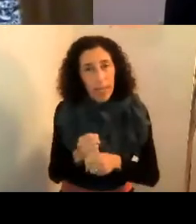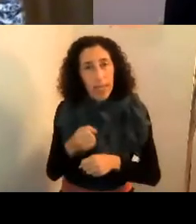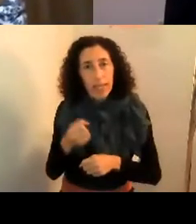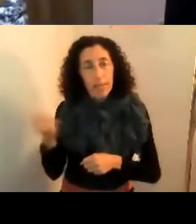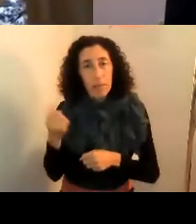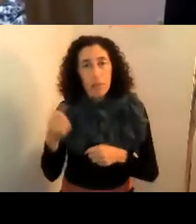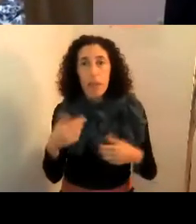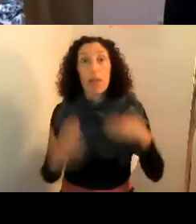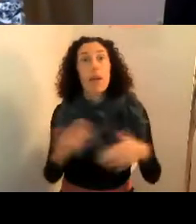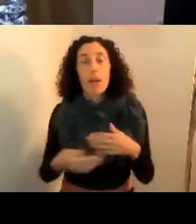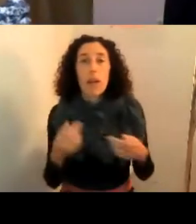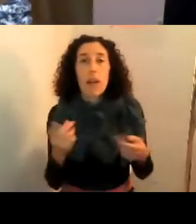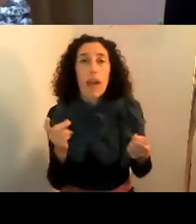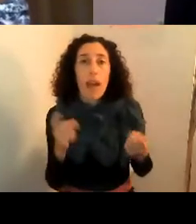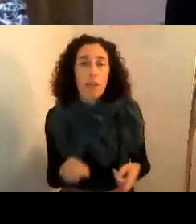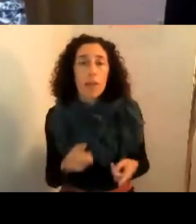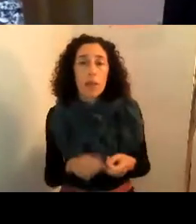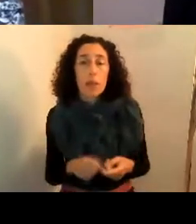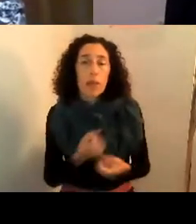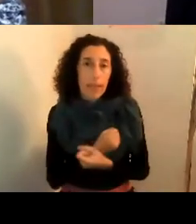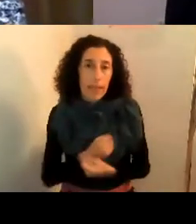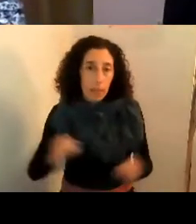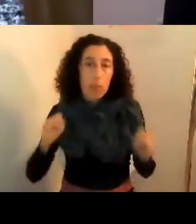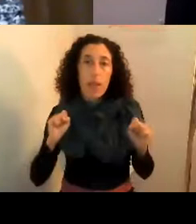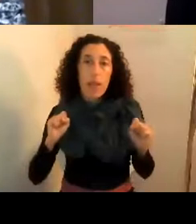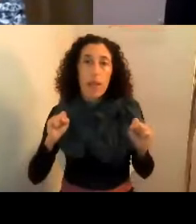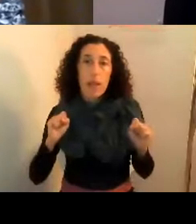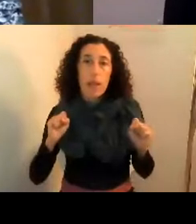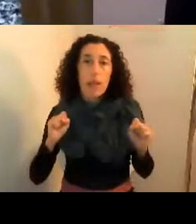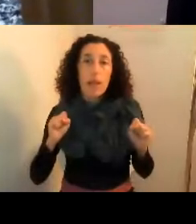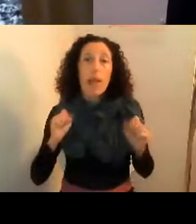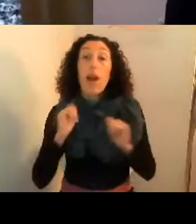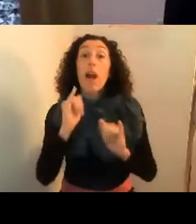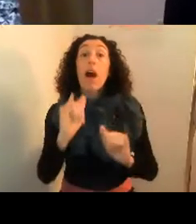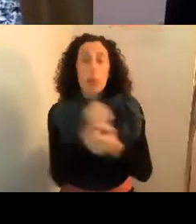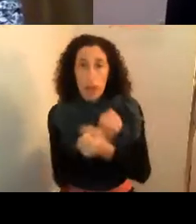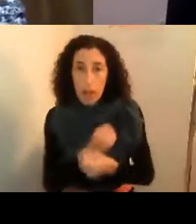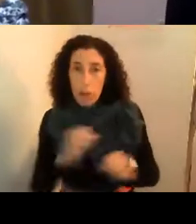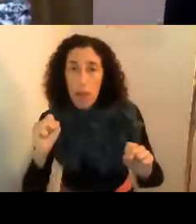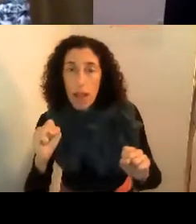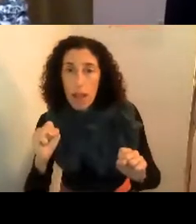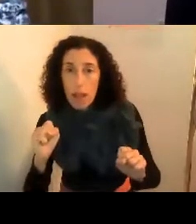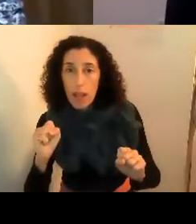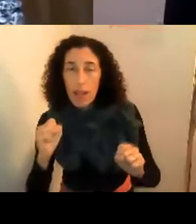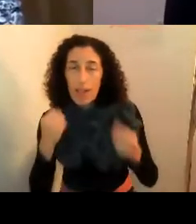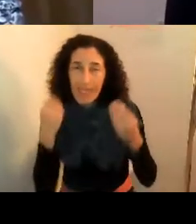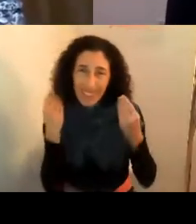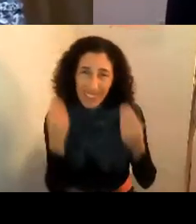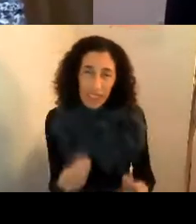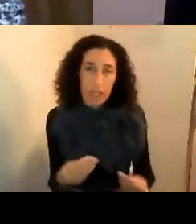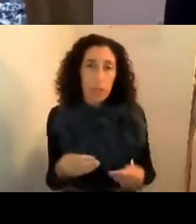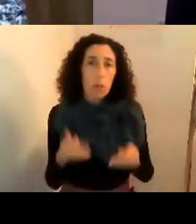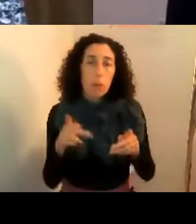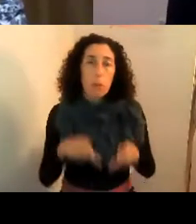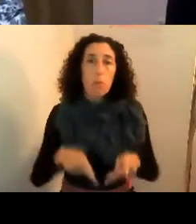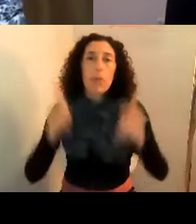own liberation, which gives community, which gives family the permission to be audacious enough to